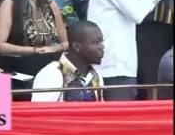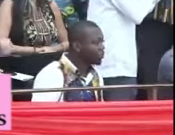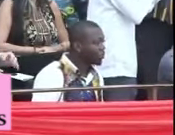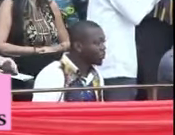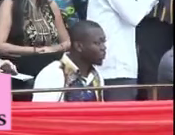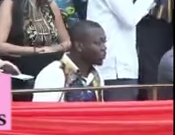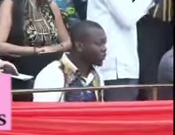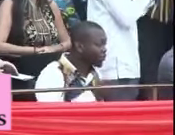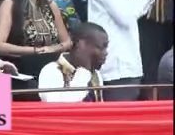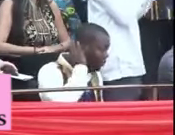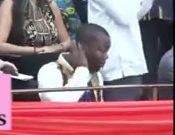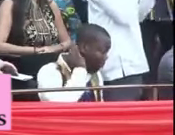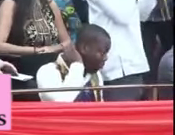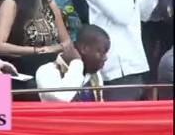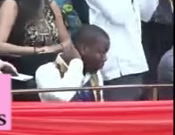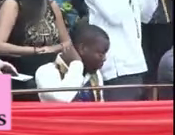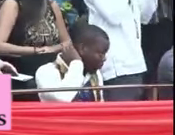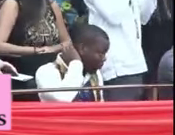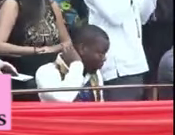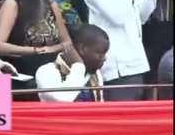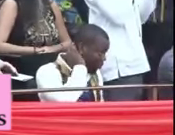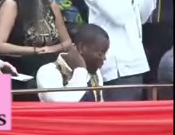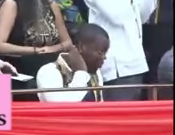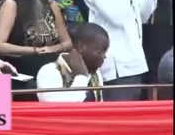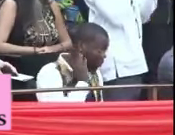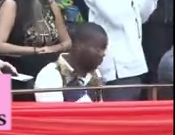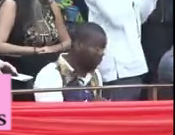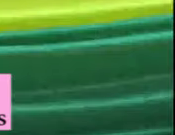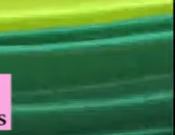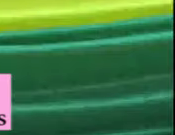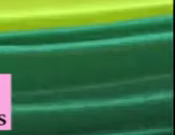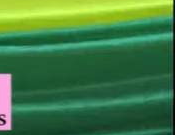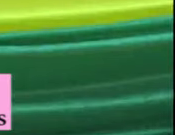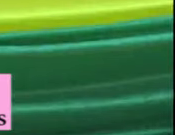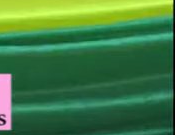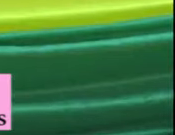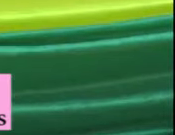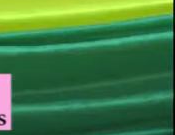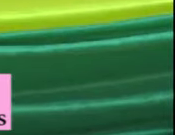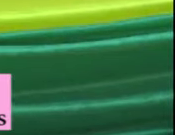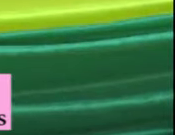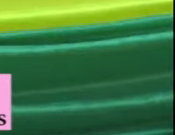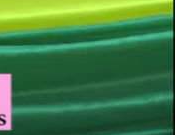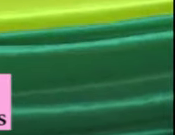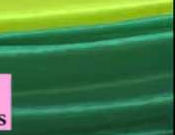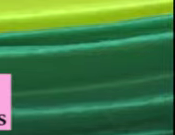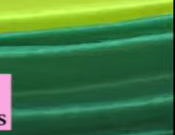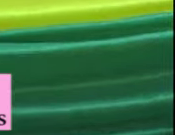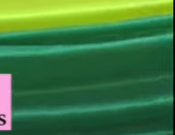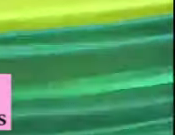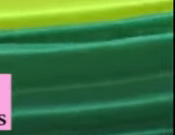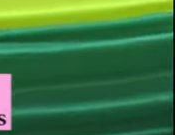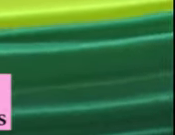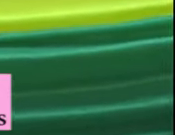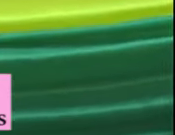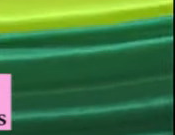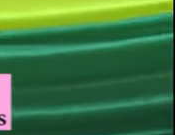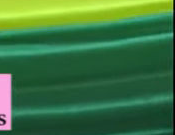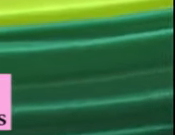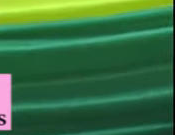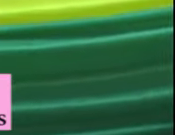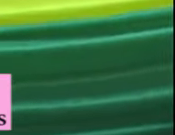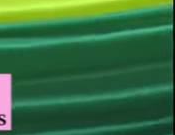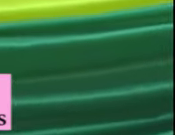health workers were also granted 50% tax relief for the period. Was that something to